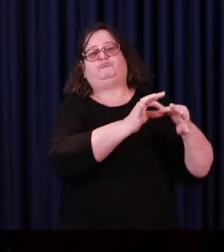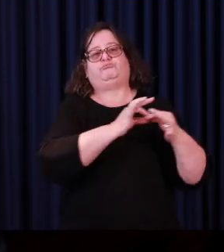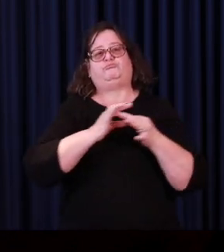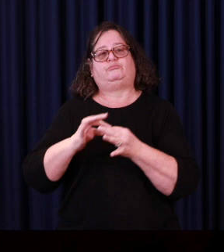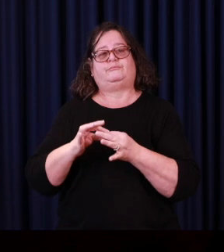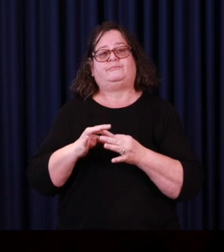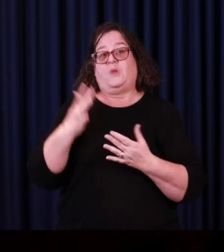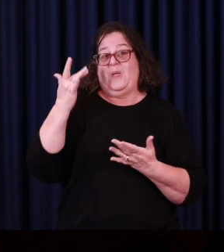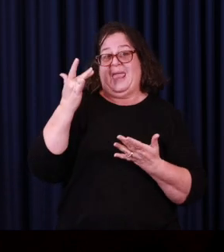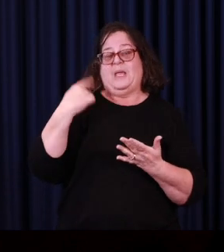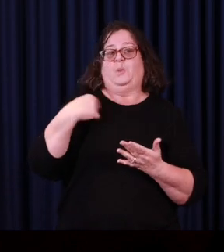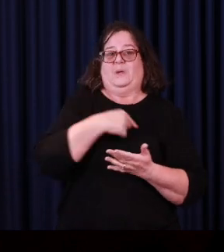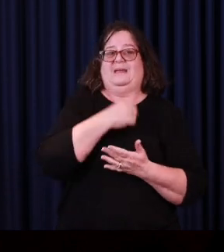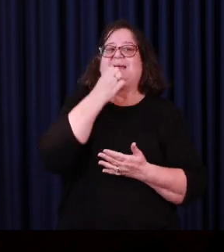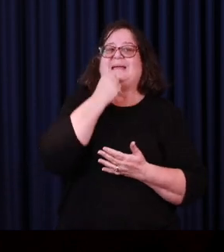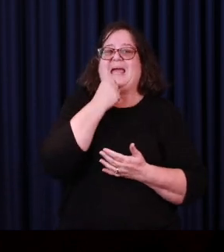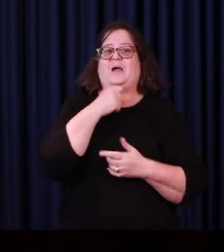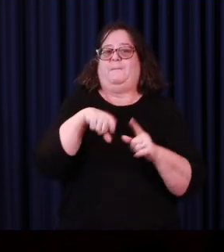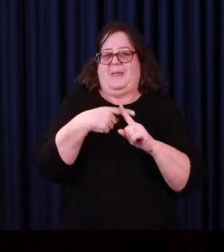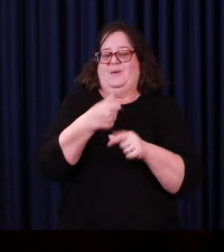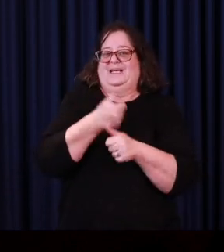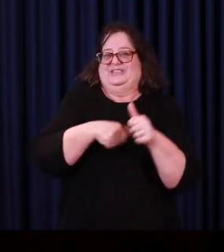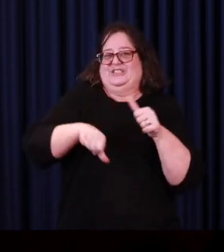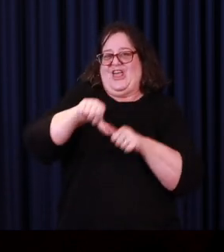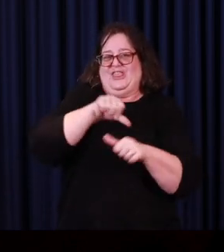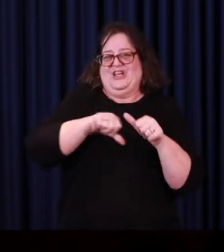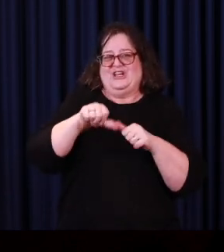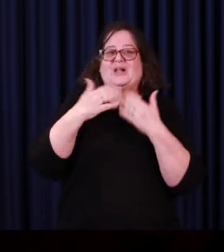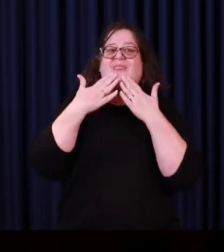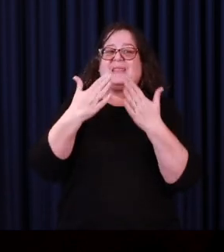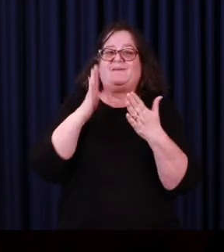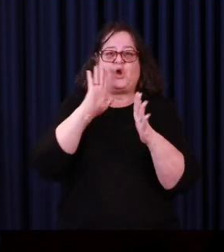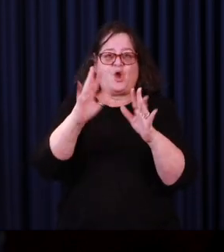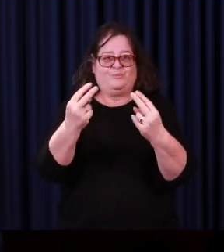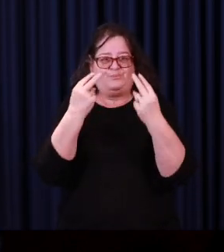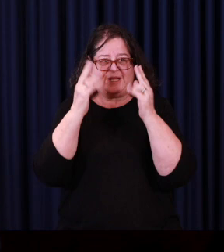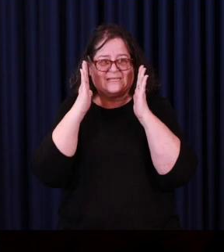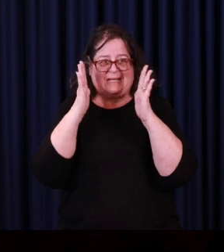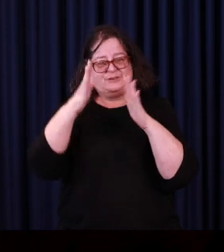caring about one another. Thanks for listening, and God bless.